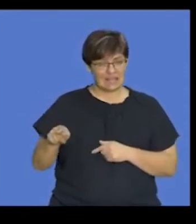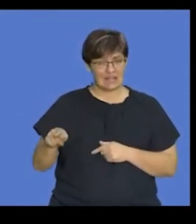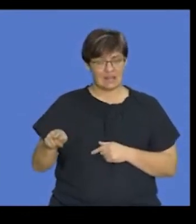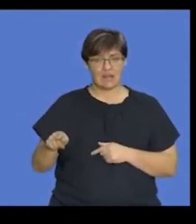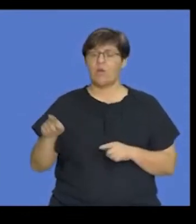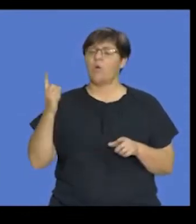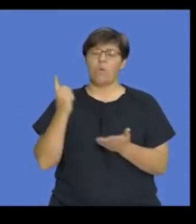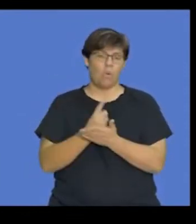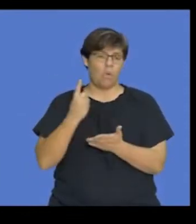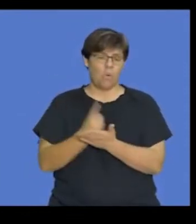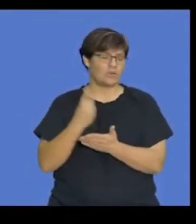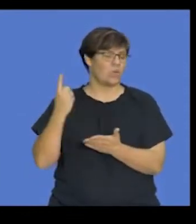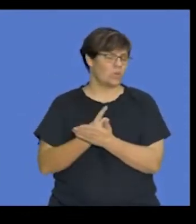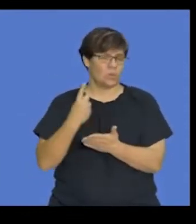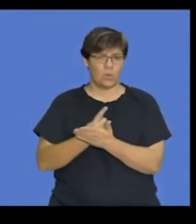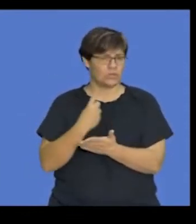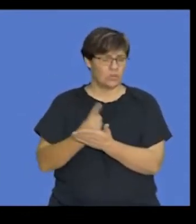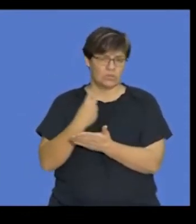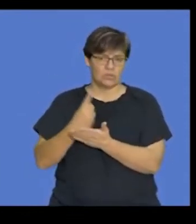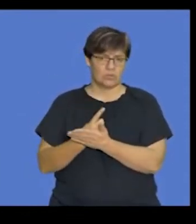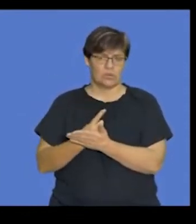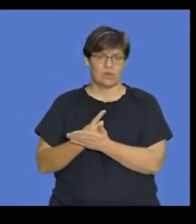Kinetic friction is always